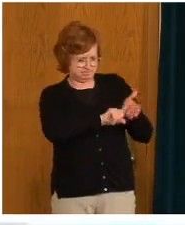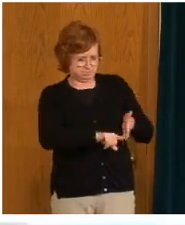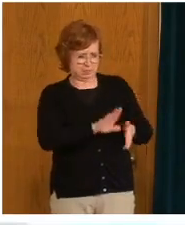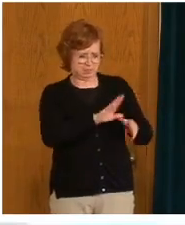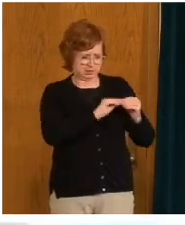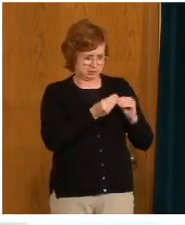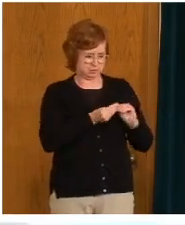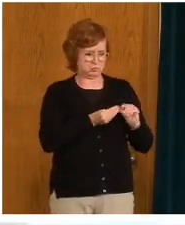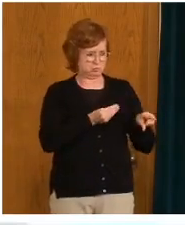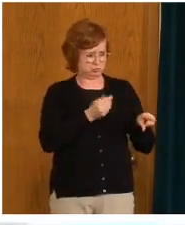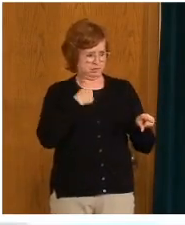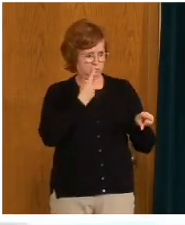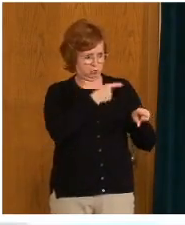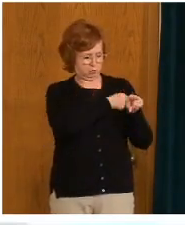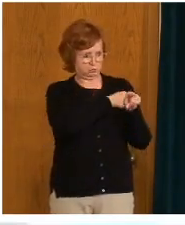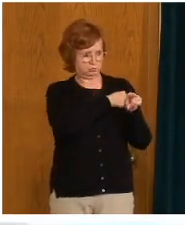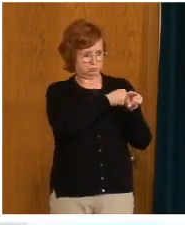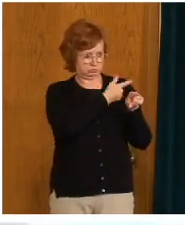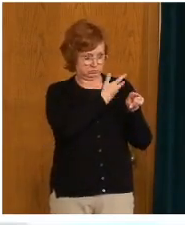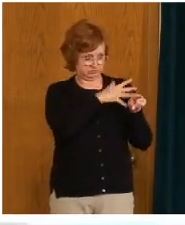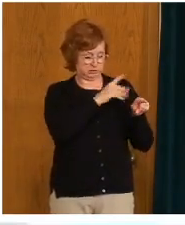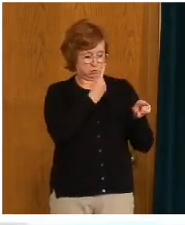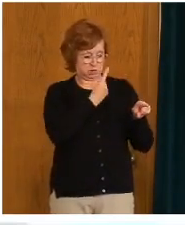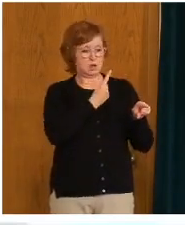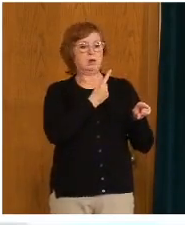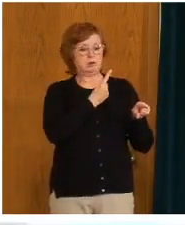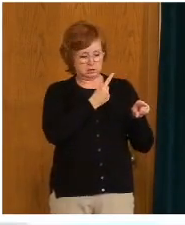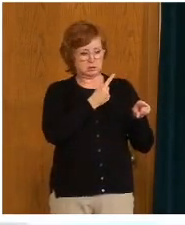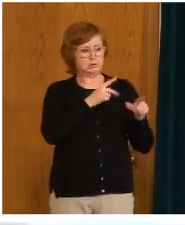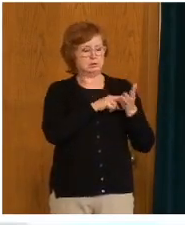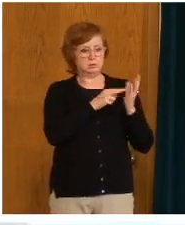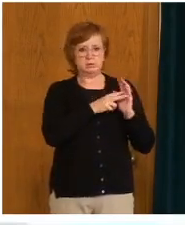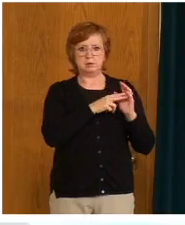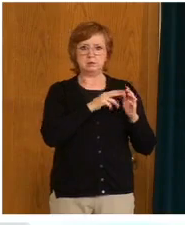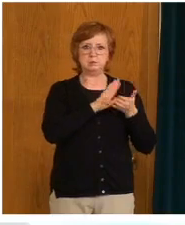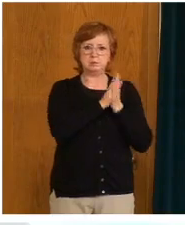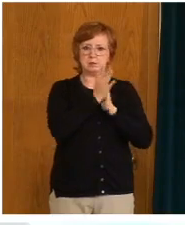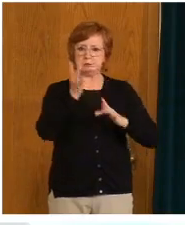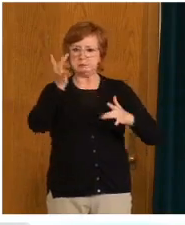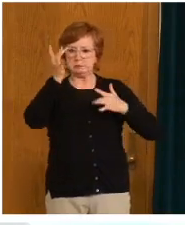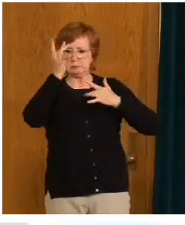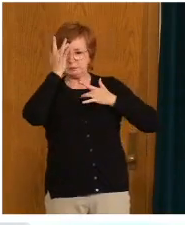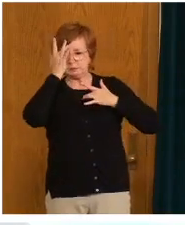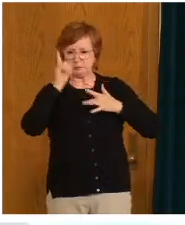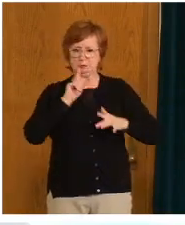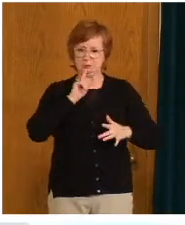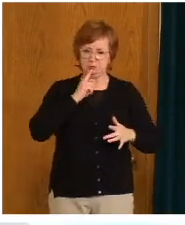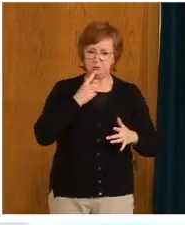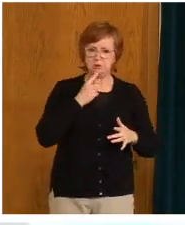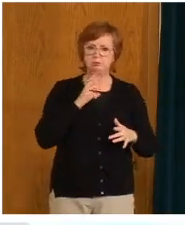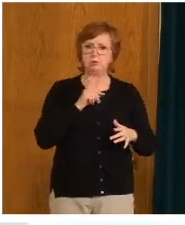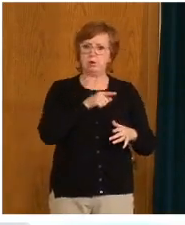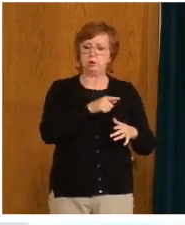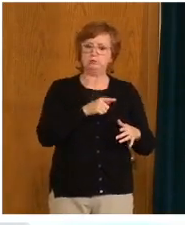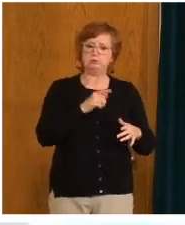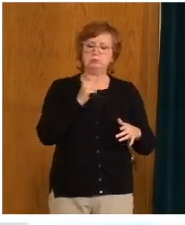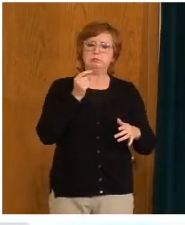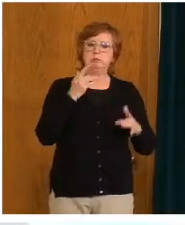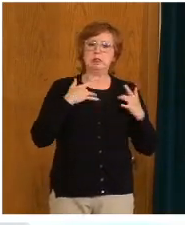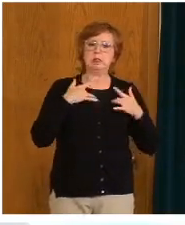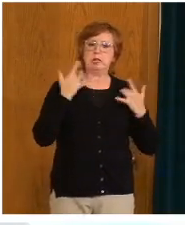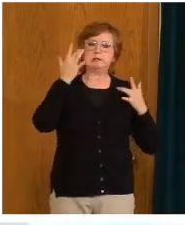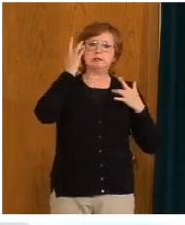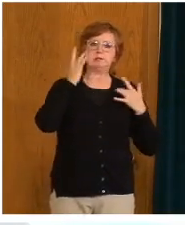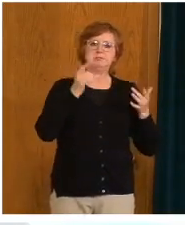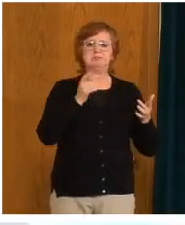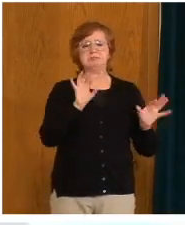unfortunately, we continue to see individuals who may not have been able to get a vaccine still get seriously ill in